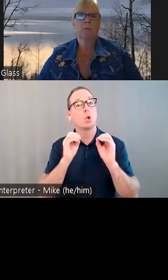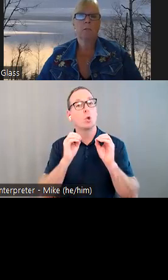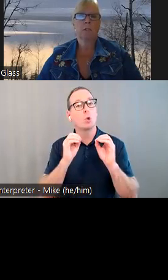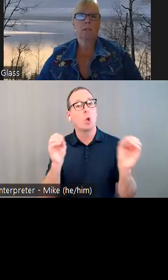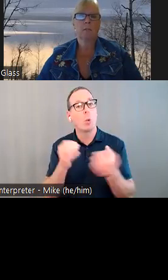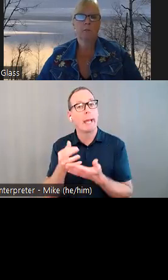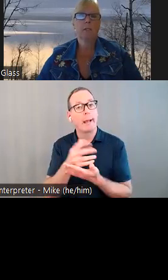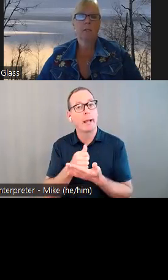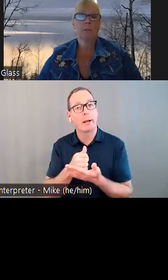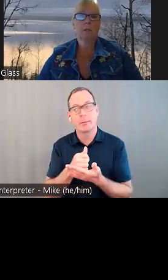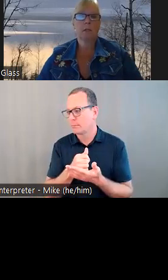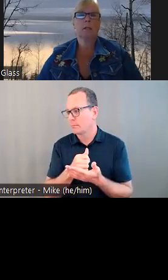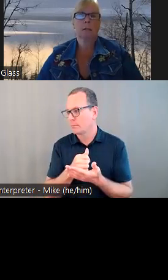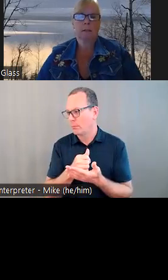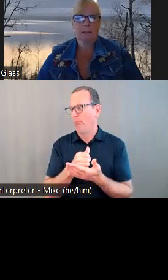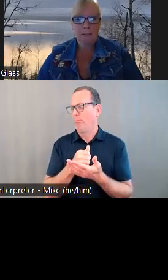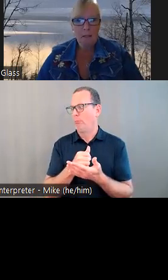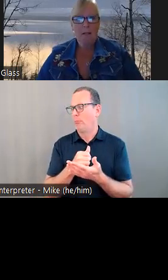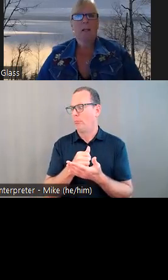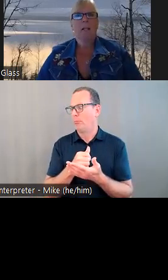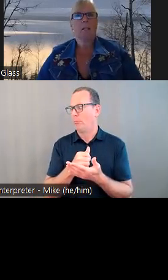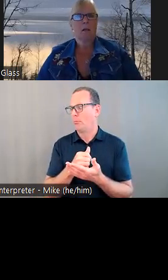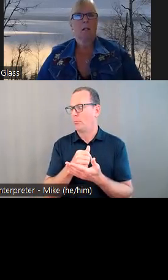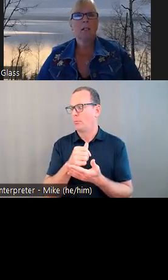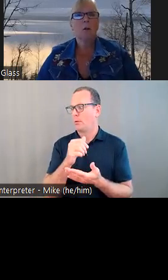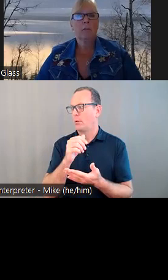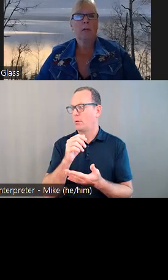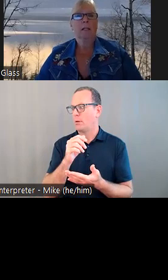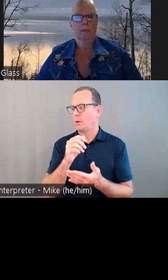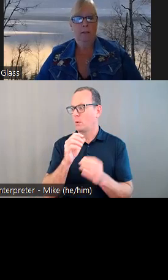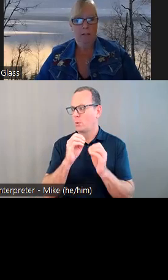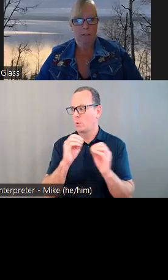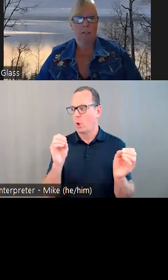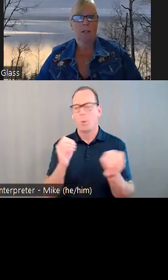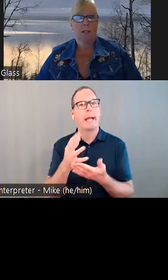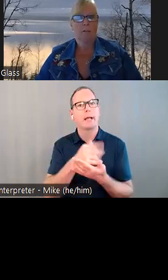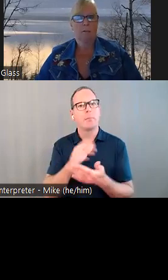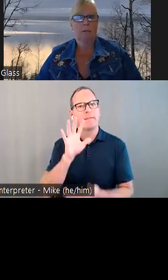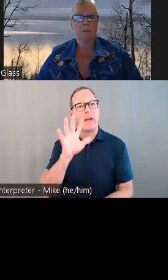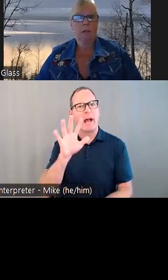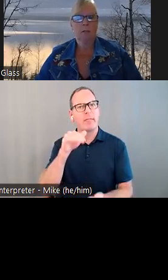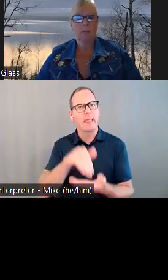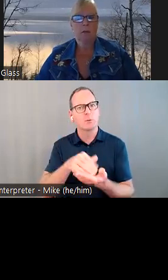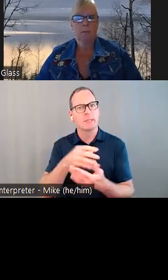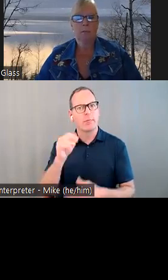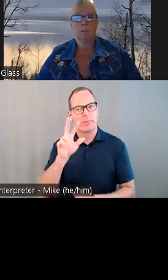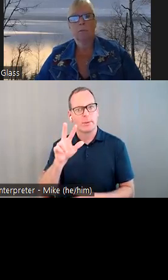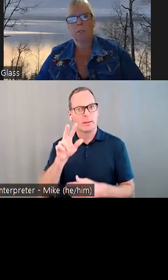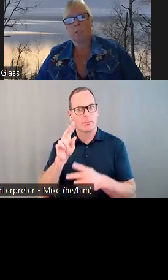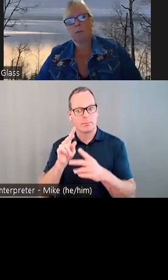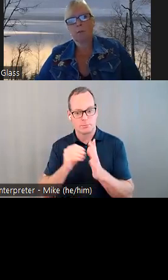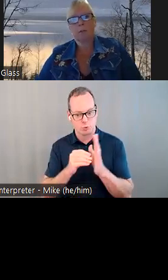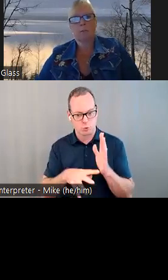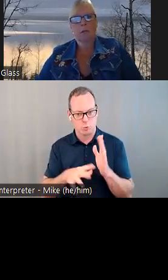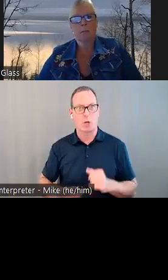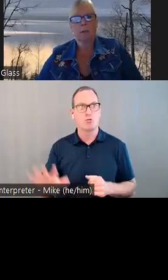5,003 provincially. I find that in, yes, a little horrifying, Lisa, to think that 5,000 of our students provincially